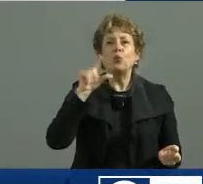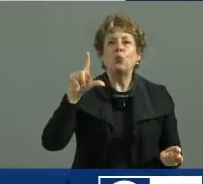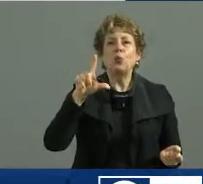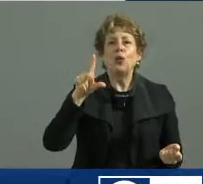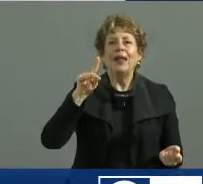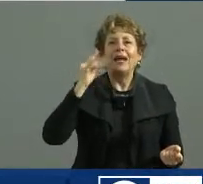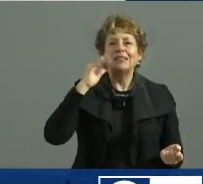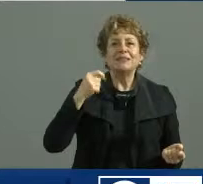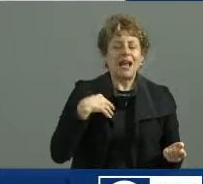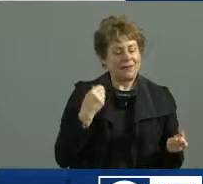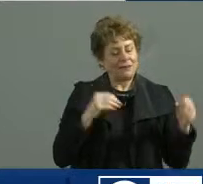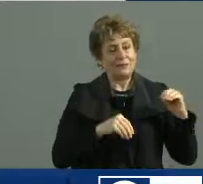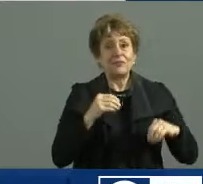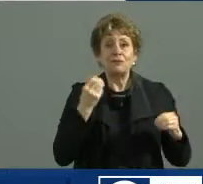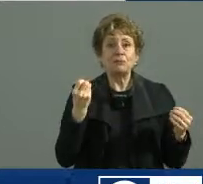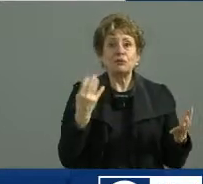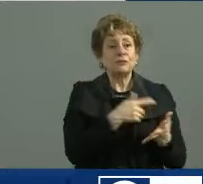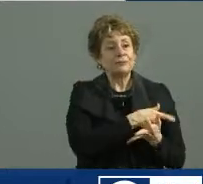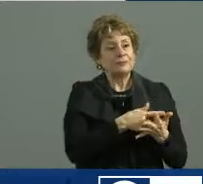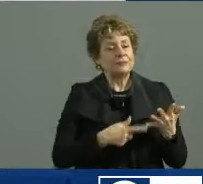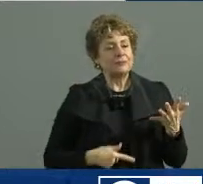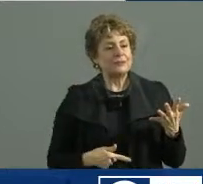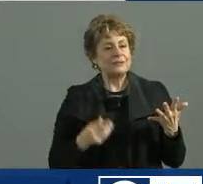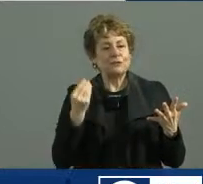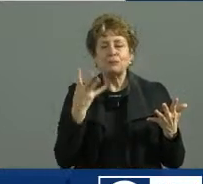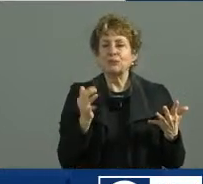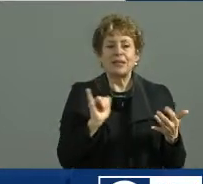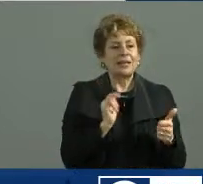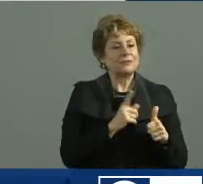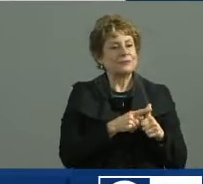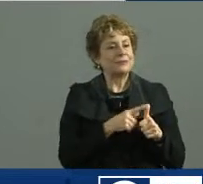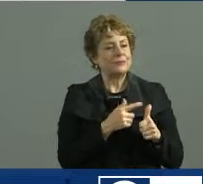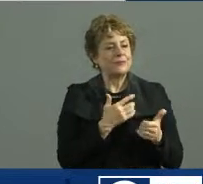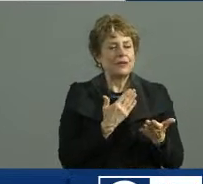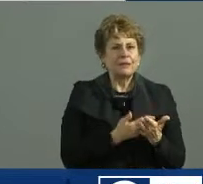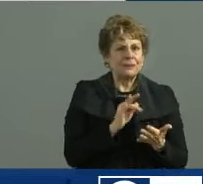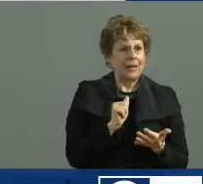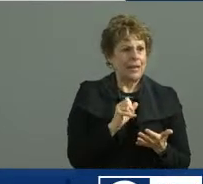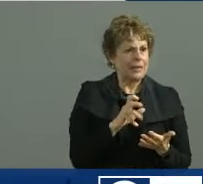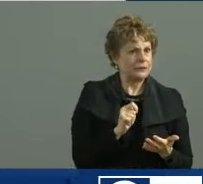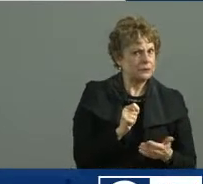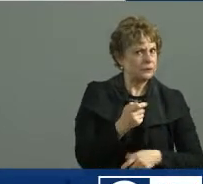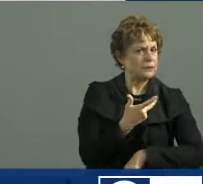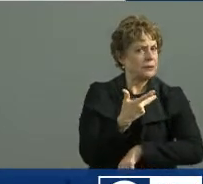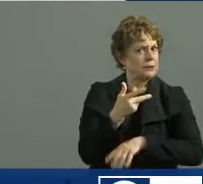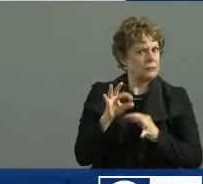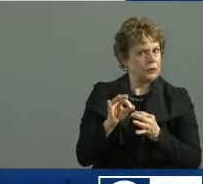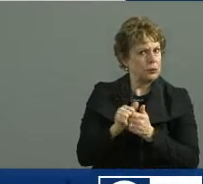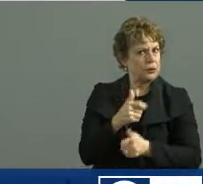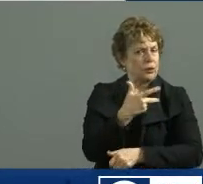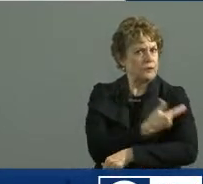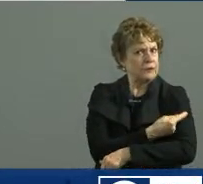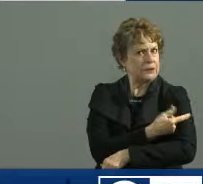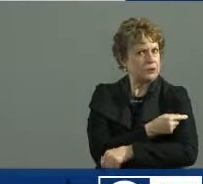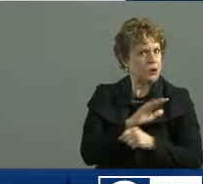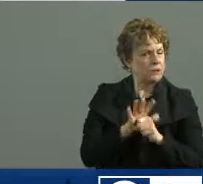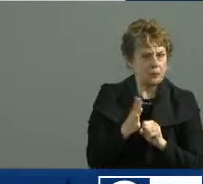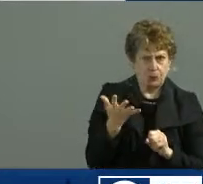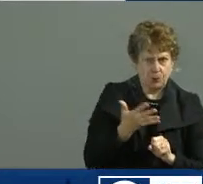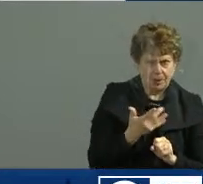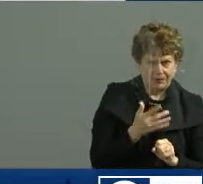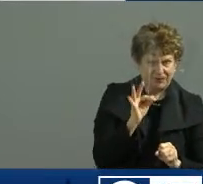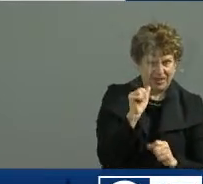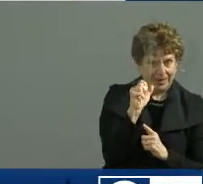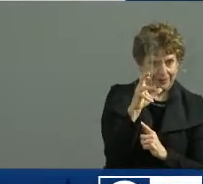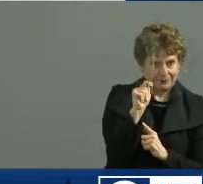healthcare workers with information and facts about COVID-19 vaccine. It urges our healthcare providers to